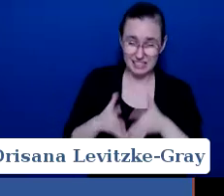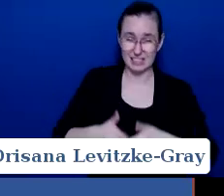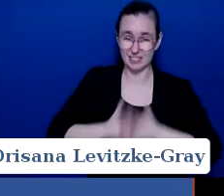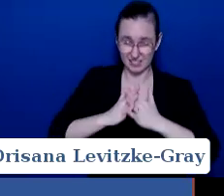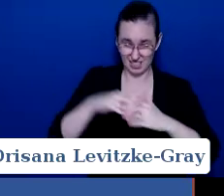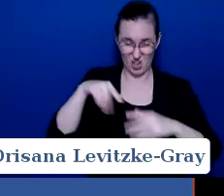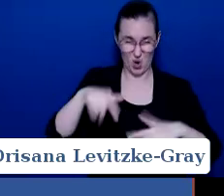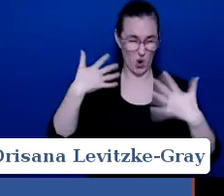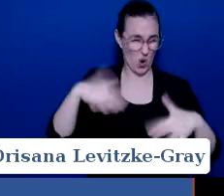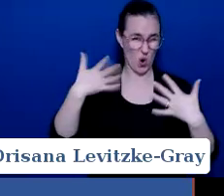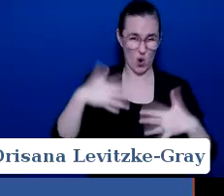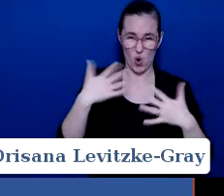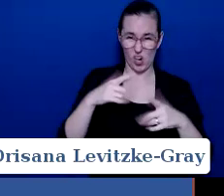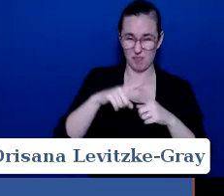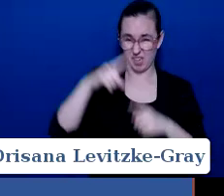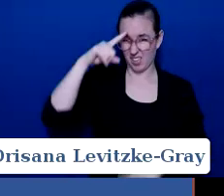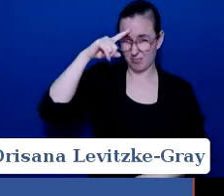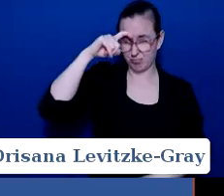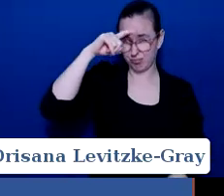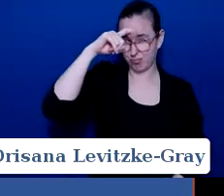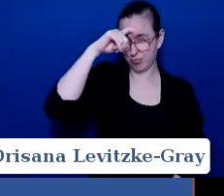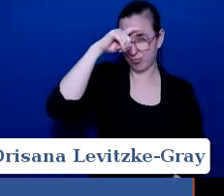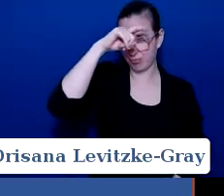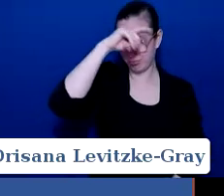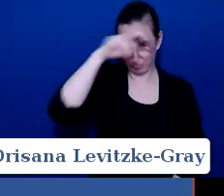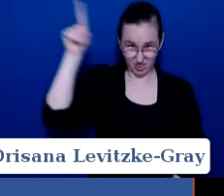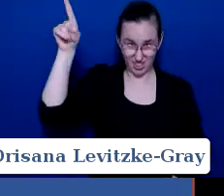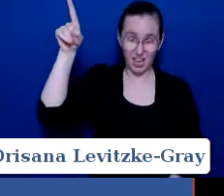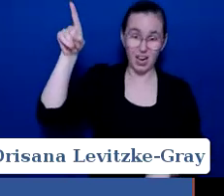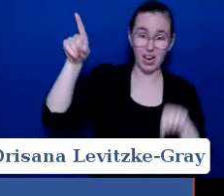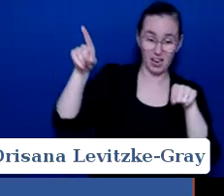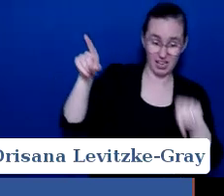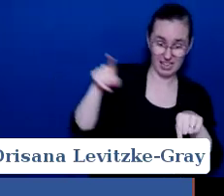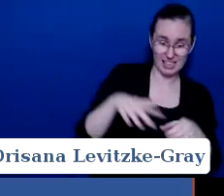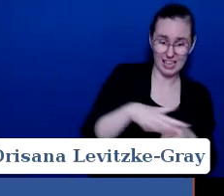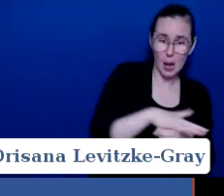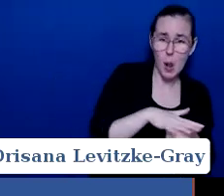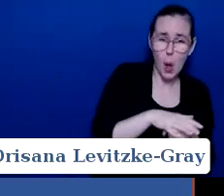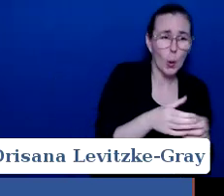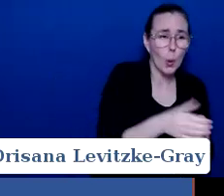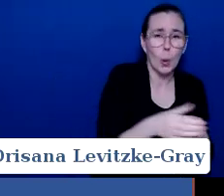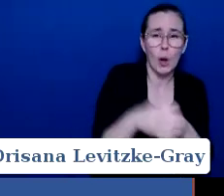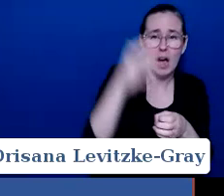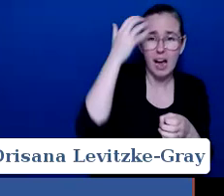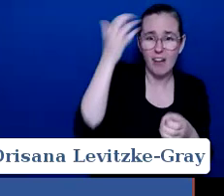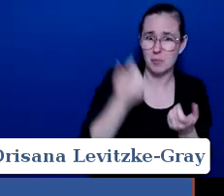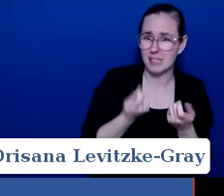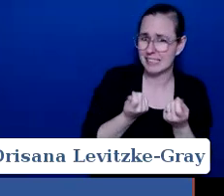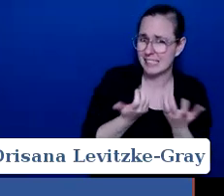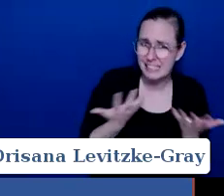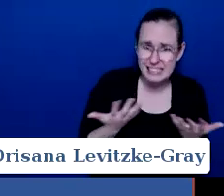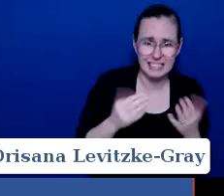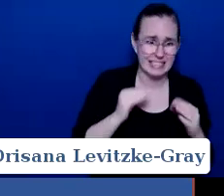it, then you will exclude a lot of people because those people will have to travel to big cities where those teams are to be